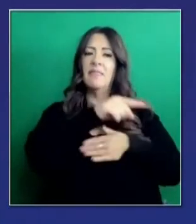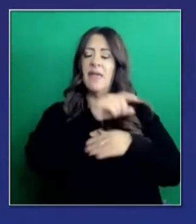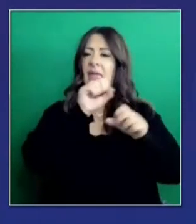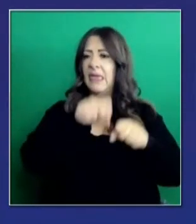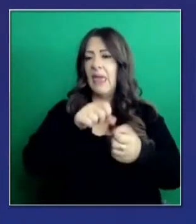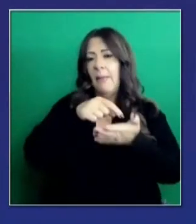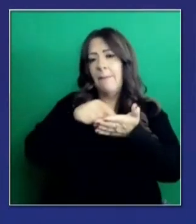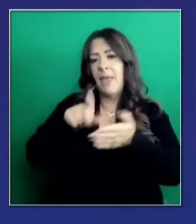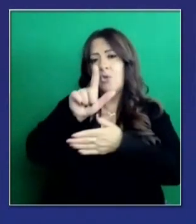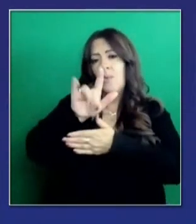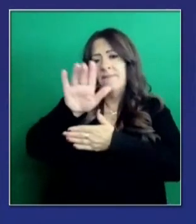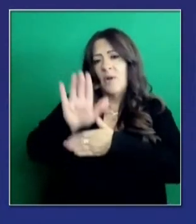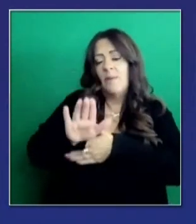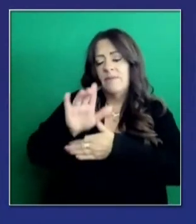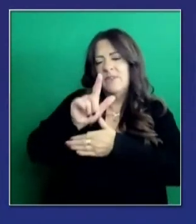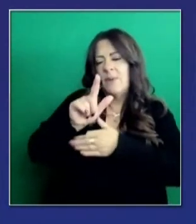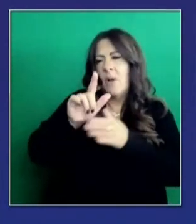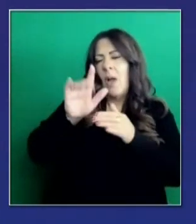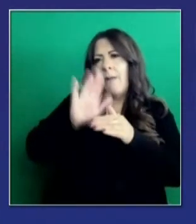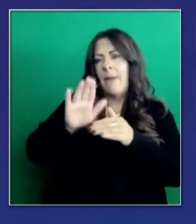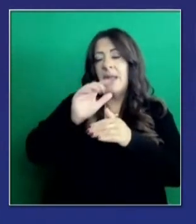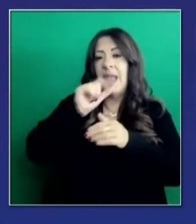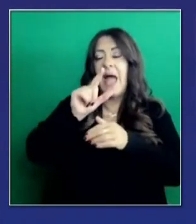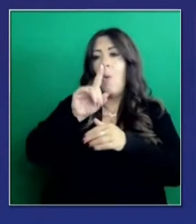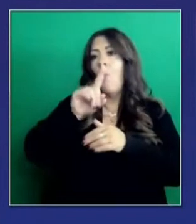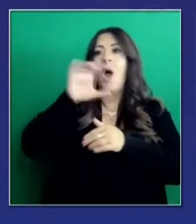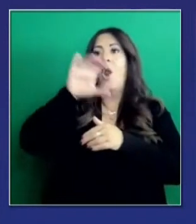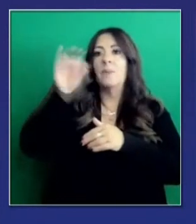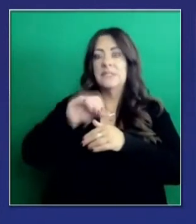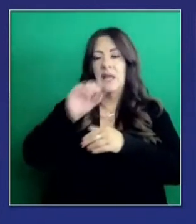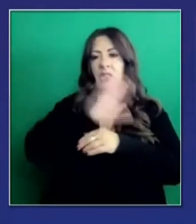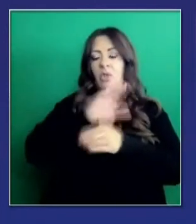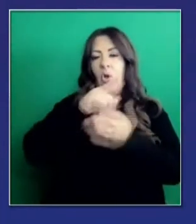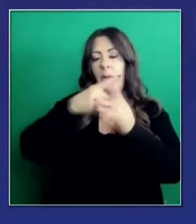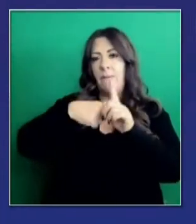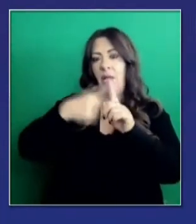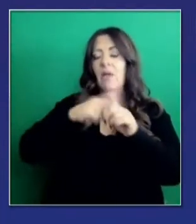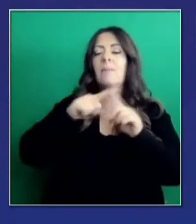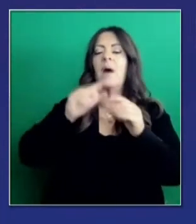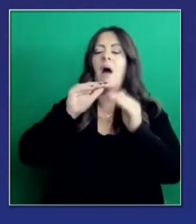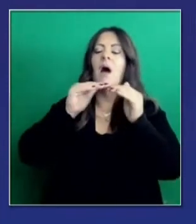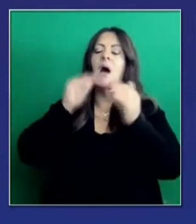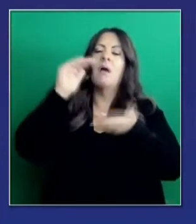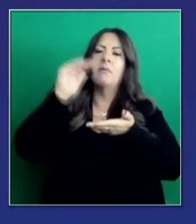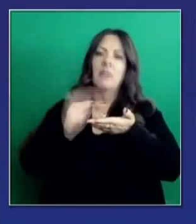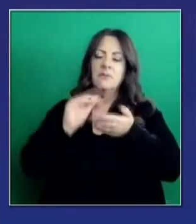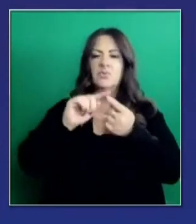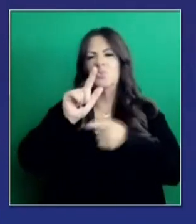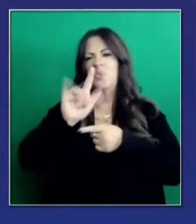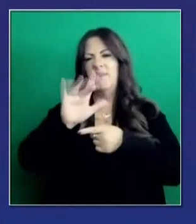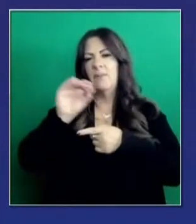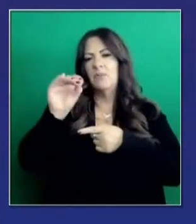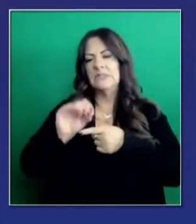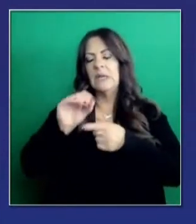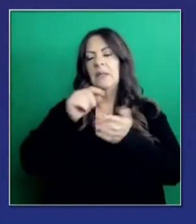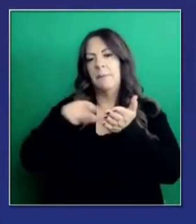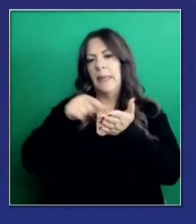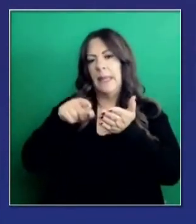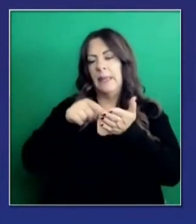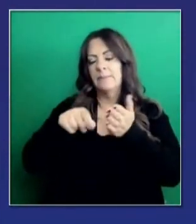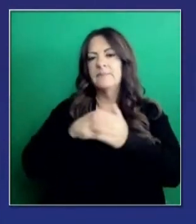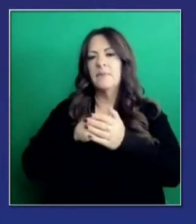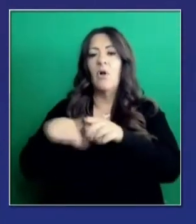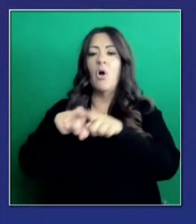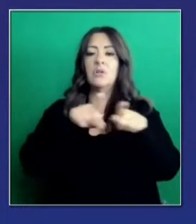benefit of those federal dollars. And by the way, I'm not naive, none of us are, to the issues of rent, but also utilities broadly defined,